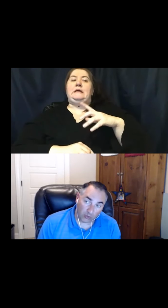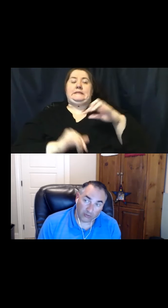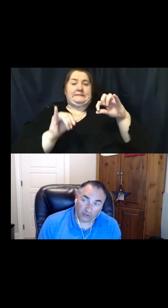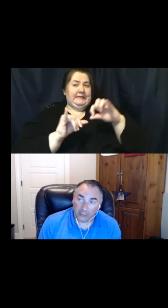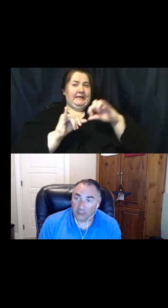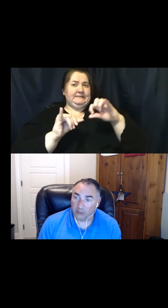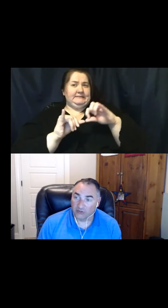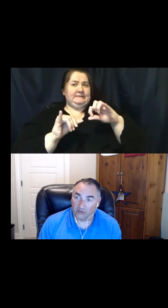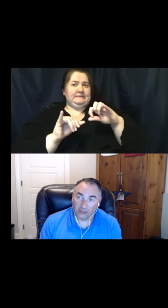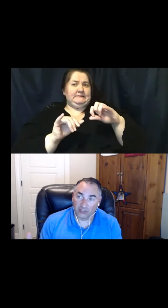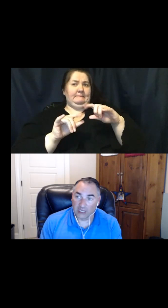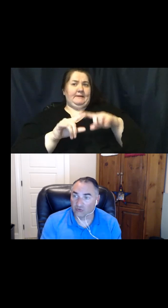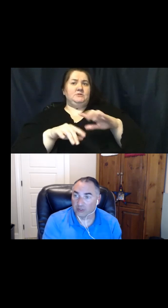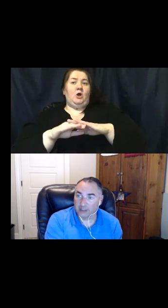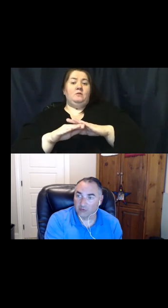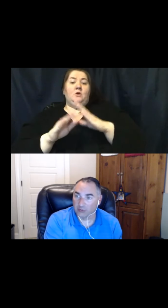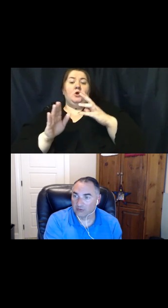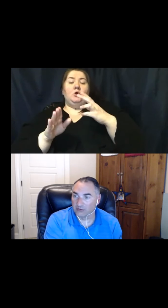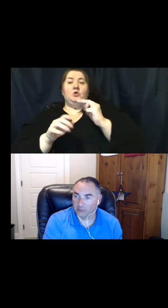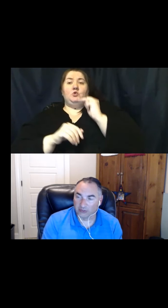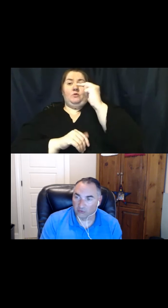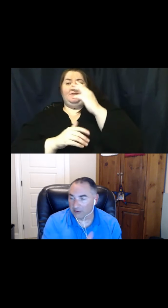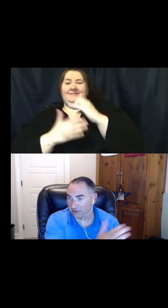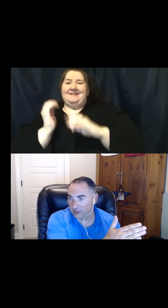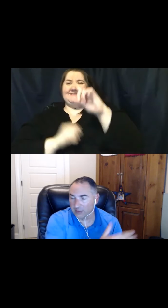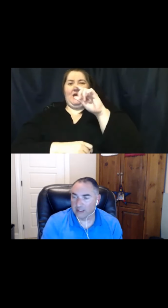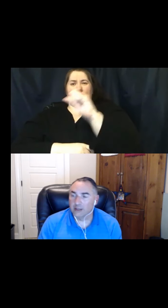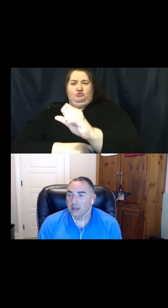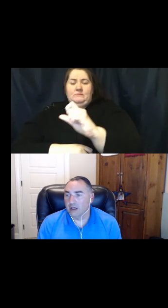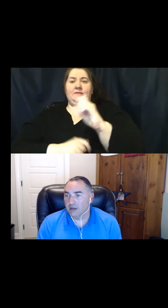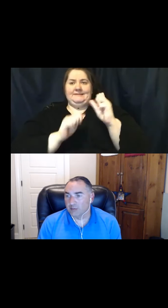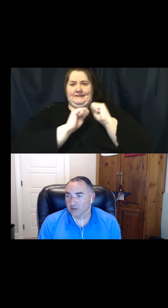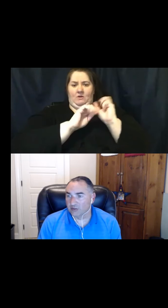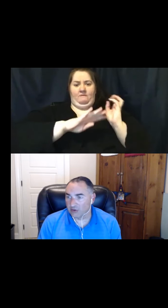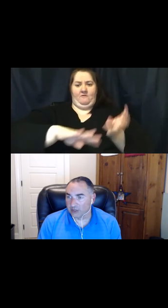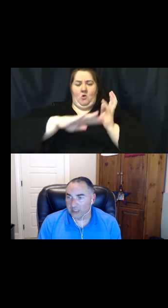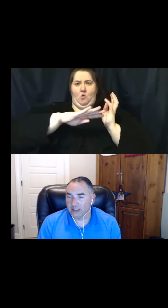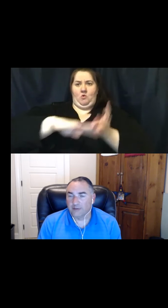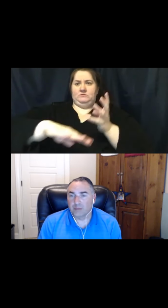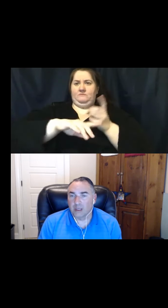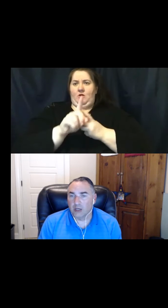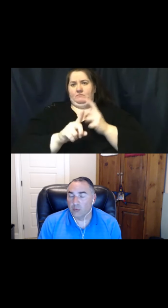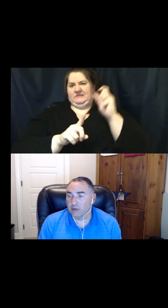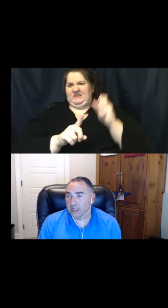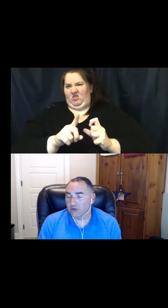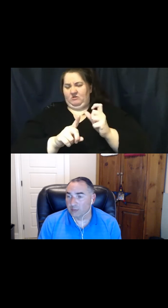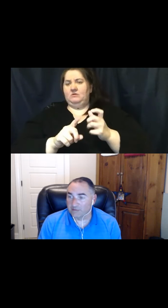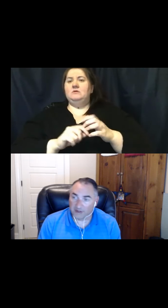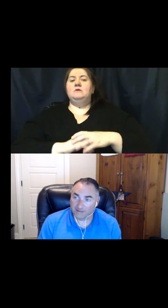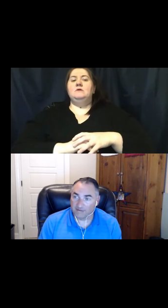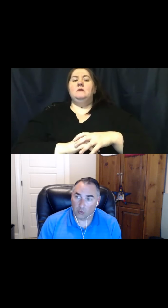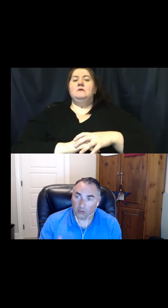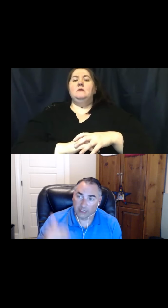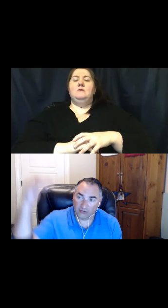the northern end, which is our downstream end, which is how it's flowing, from the southern end. We range from